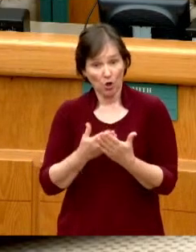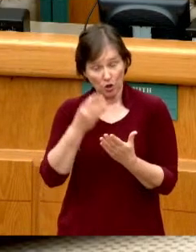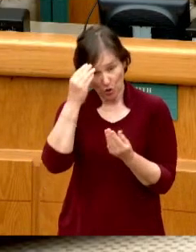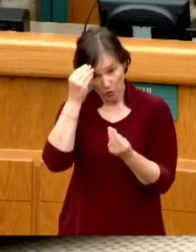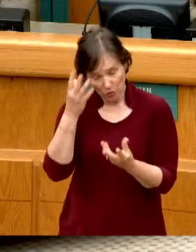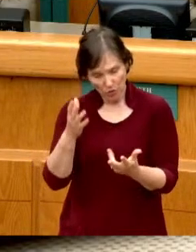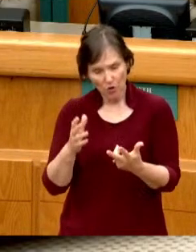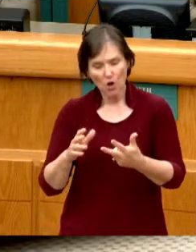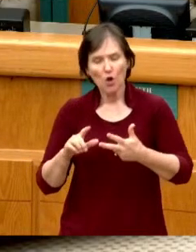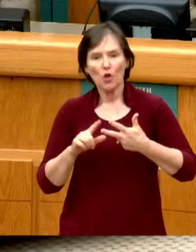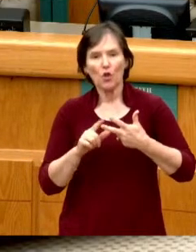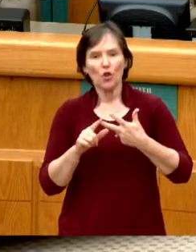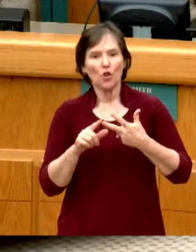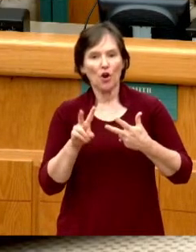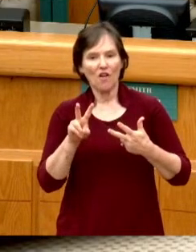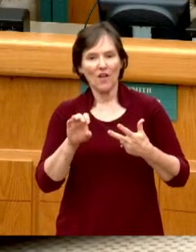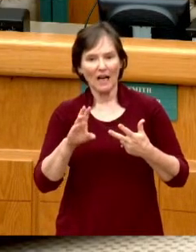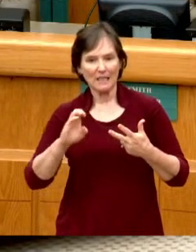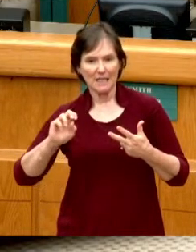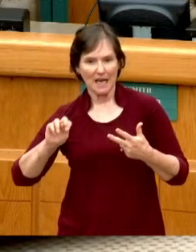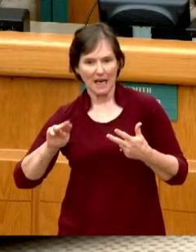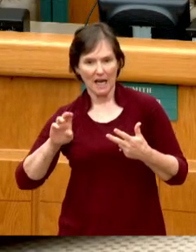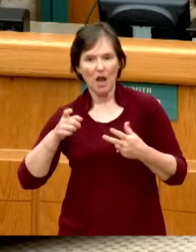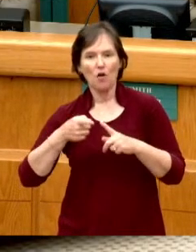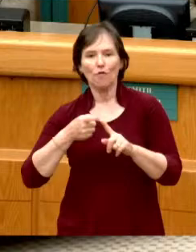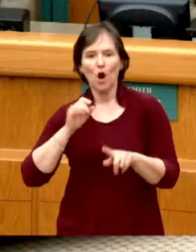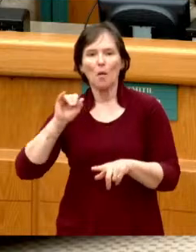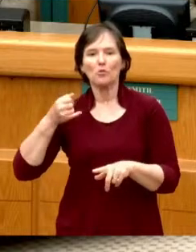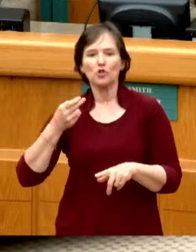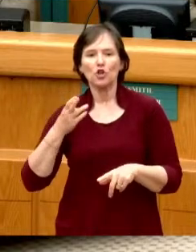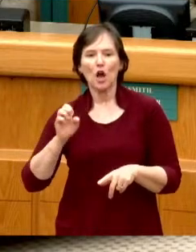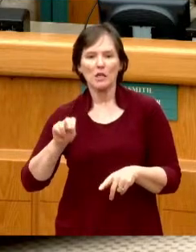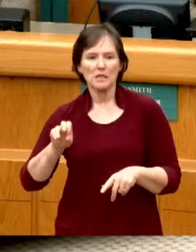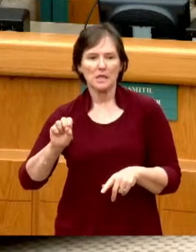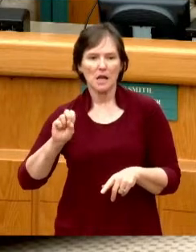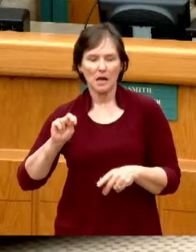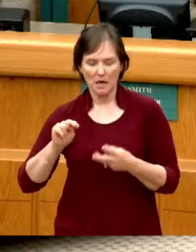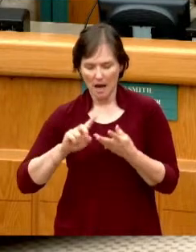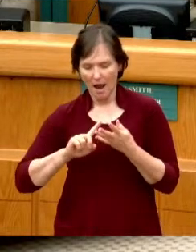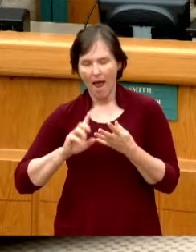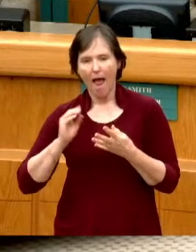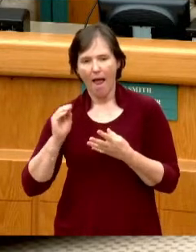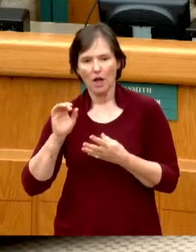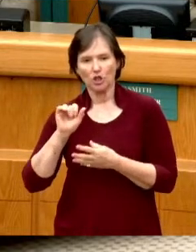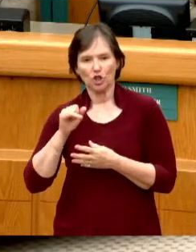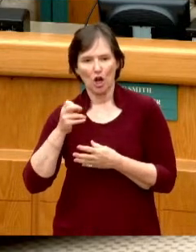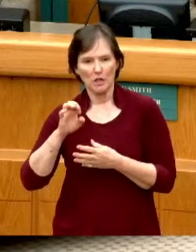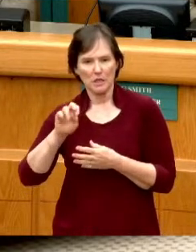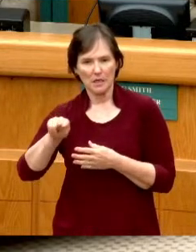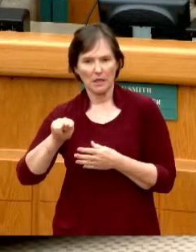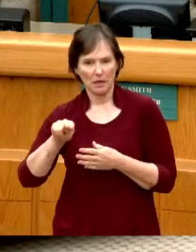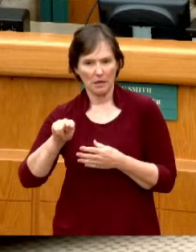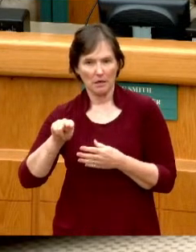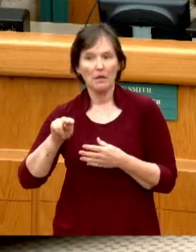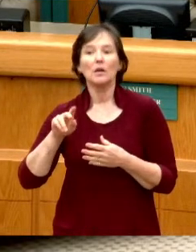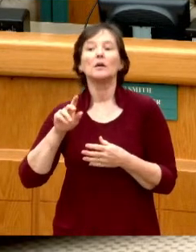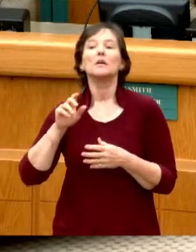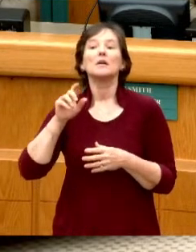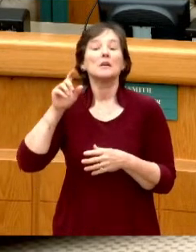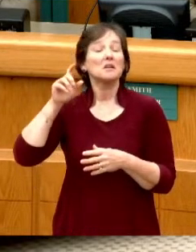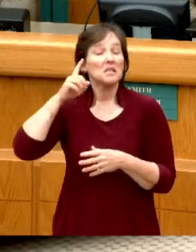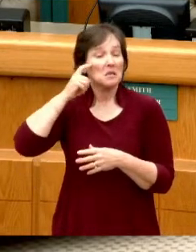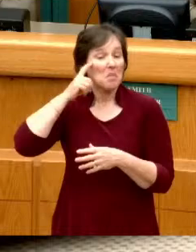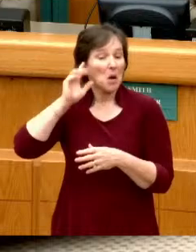approved within the next few weeks. This is, quite frankly, very exciting news. We had a very productive call this afternoon with